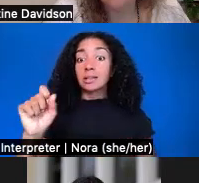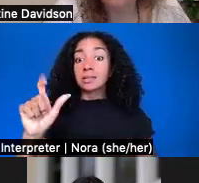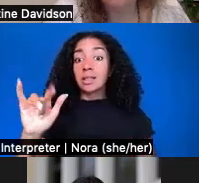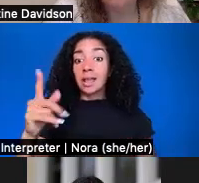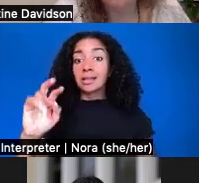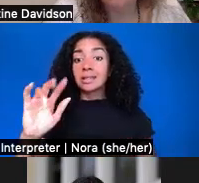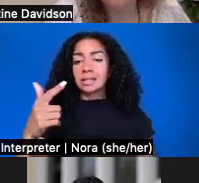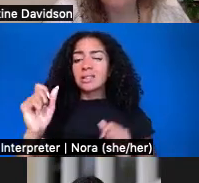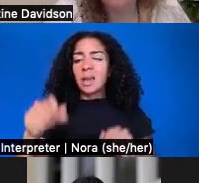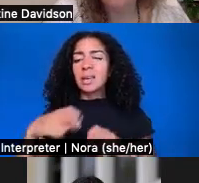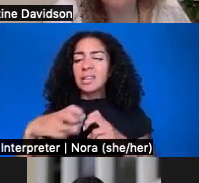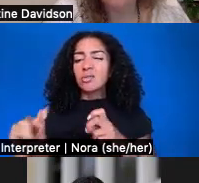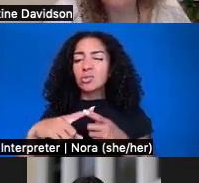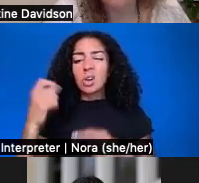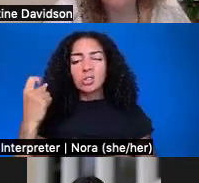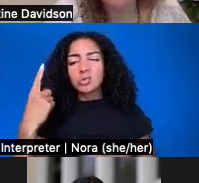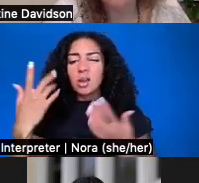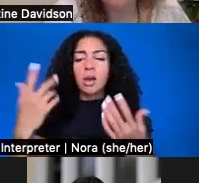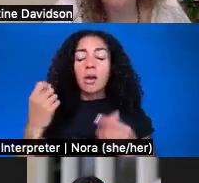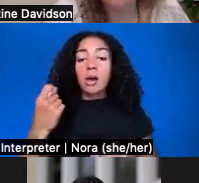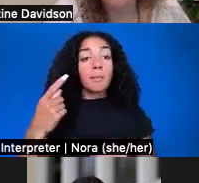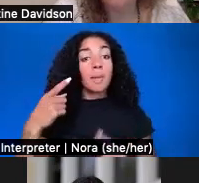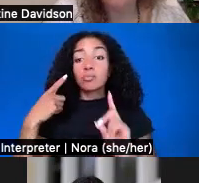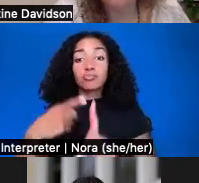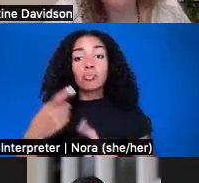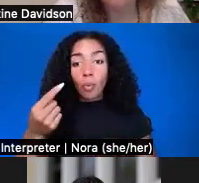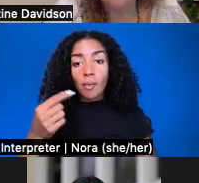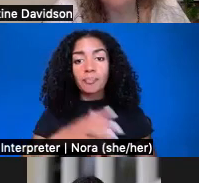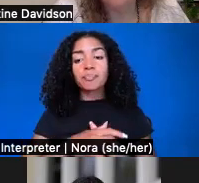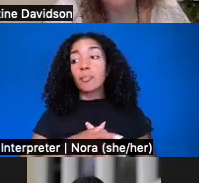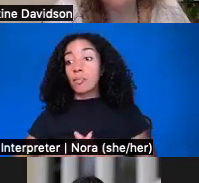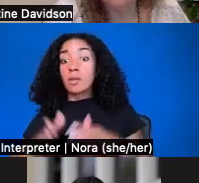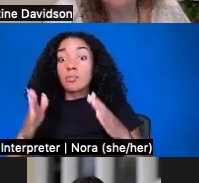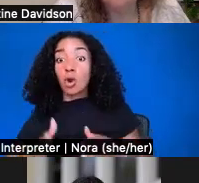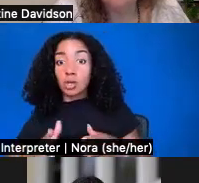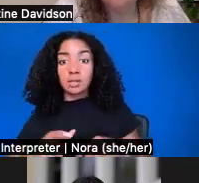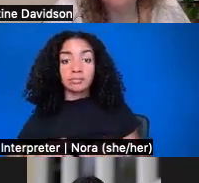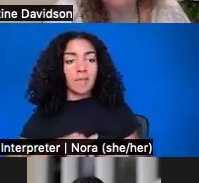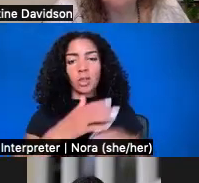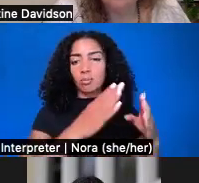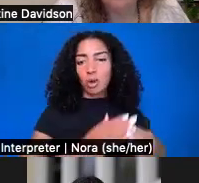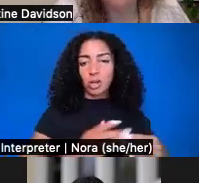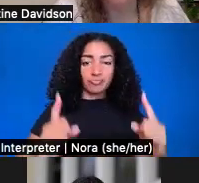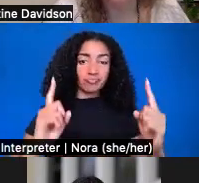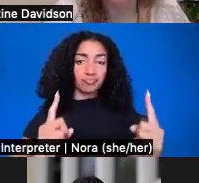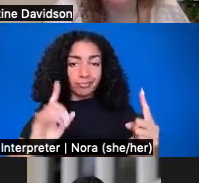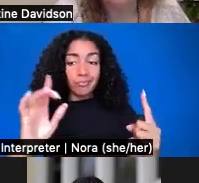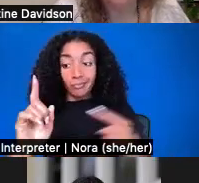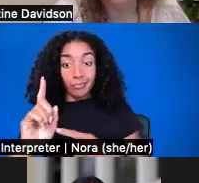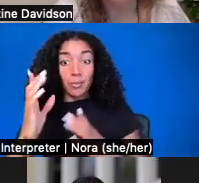understand, but I guess it's more so like telling somebody that something that actually did happen did not happen,